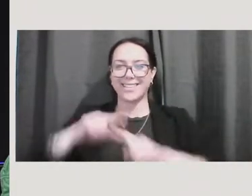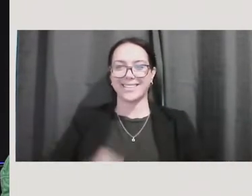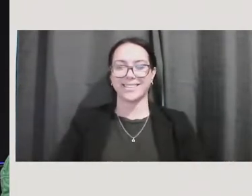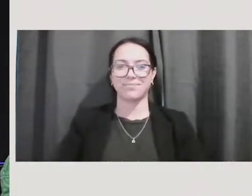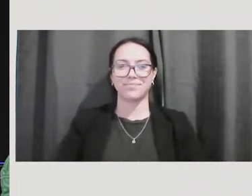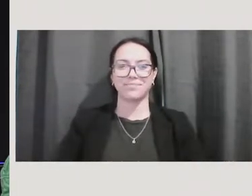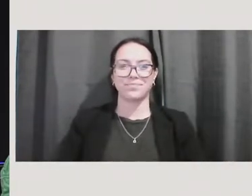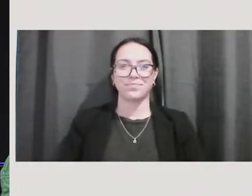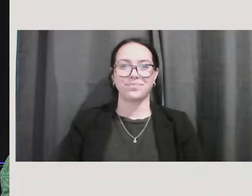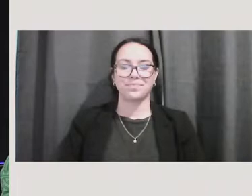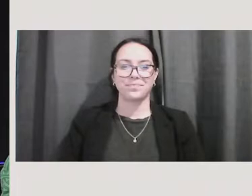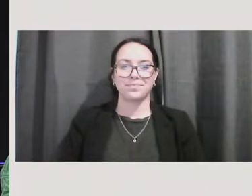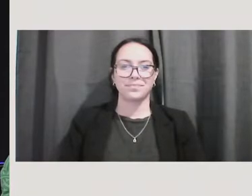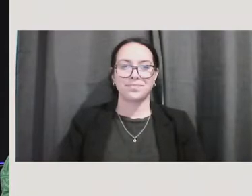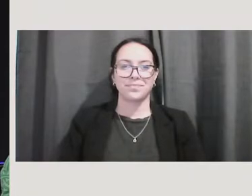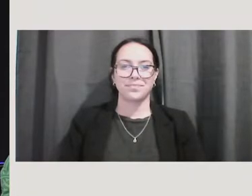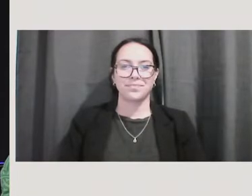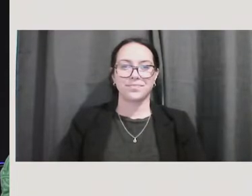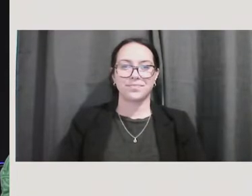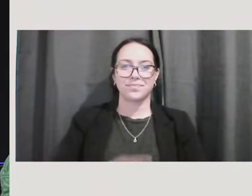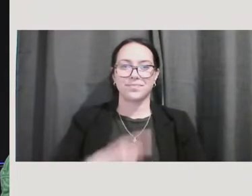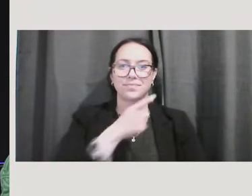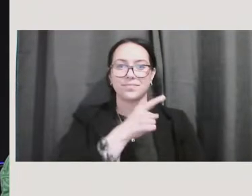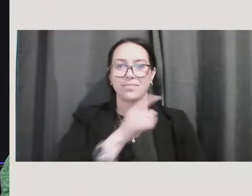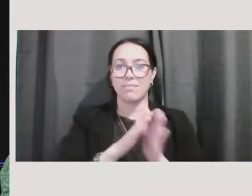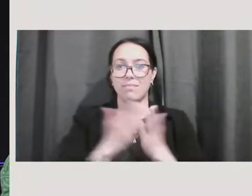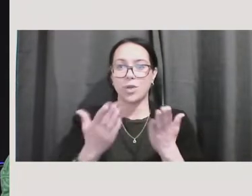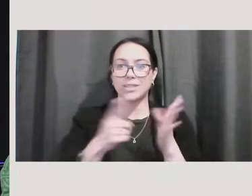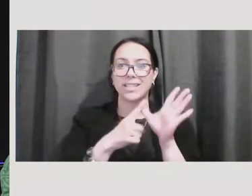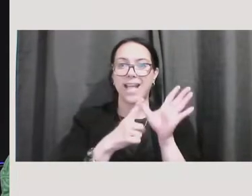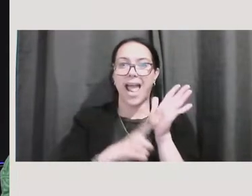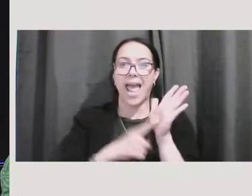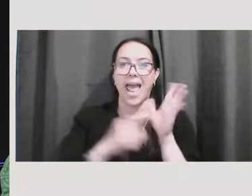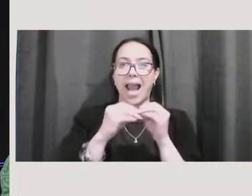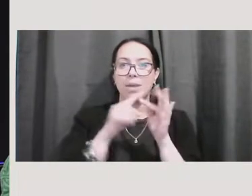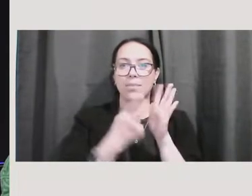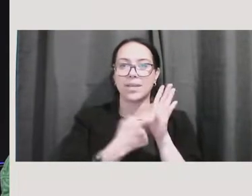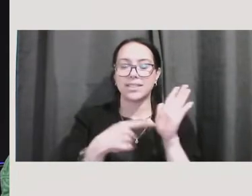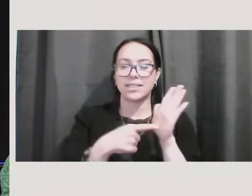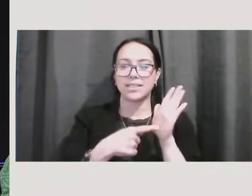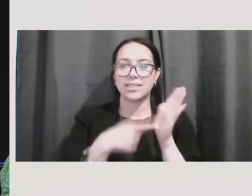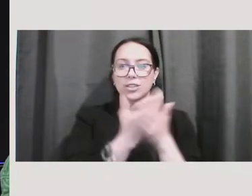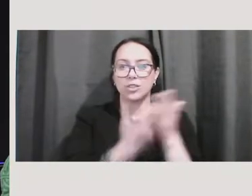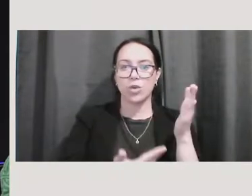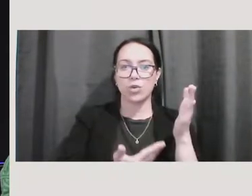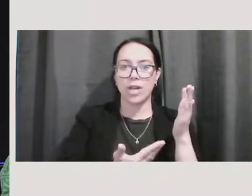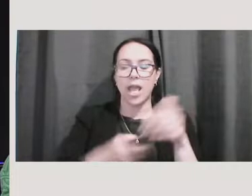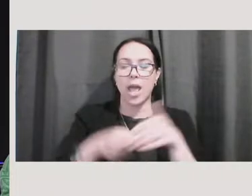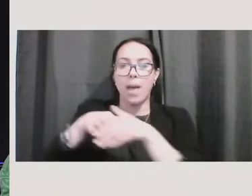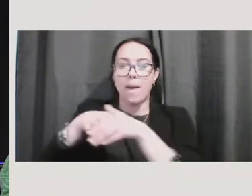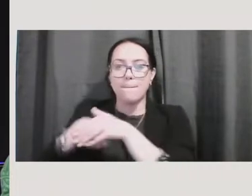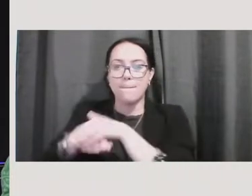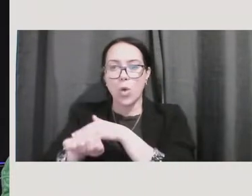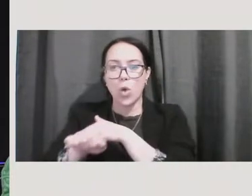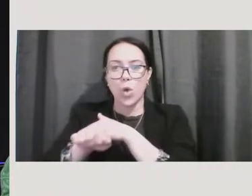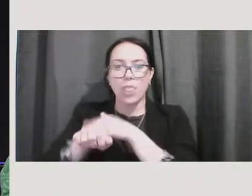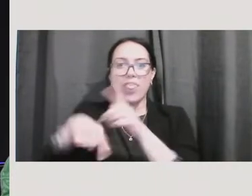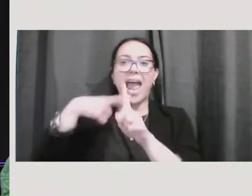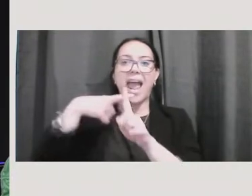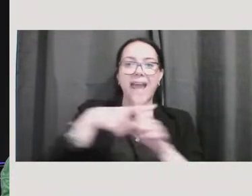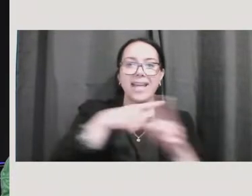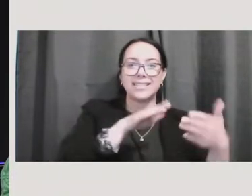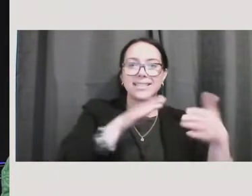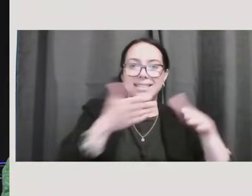then this is one of Albert's Stories books the birth and death of the Miracle Man and I can say Miracle woman as well